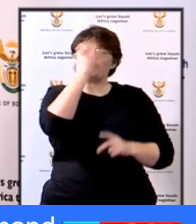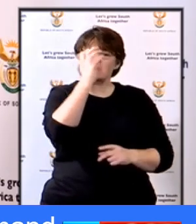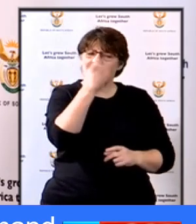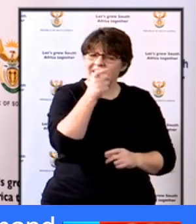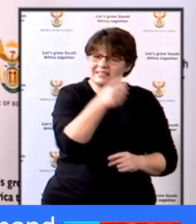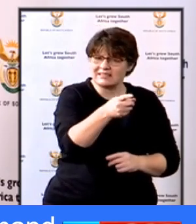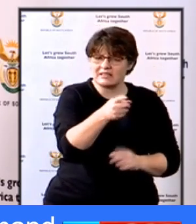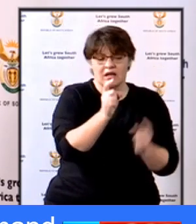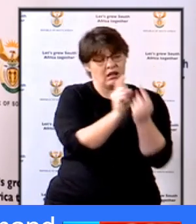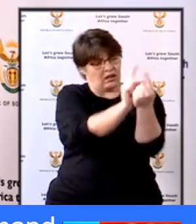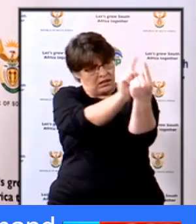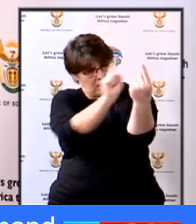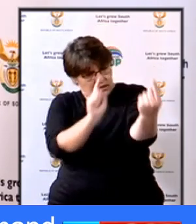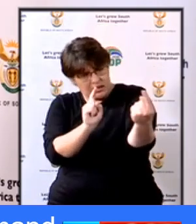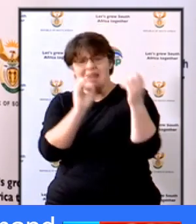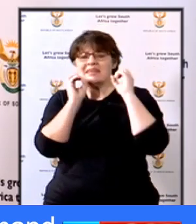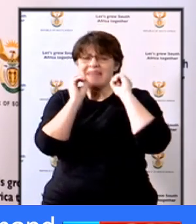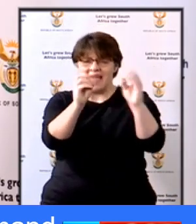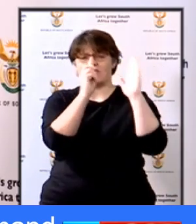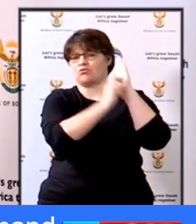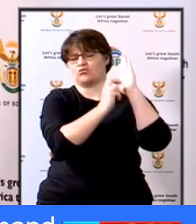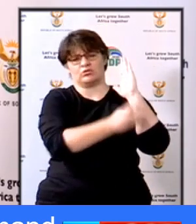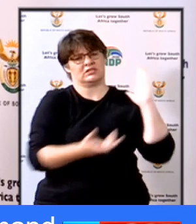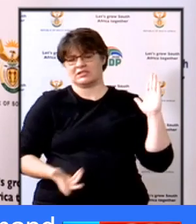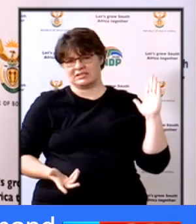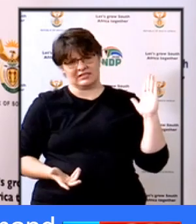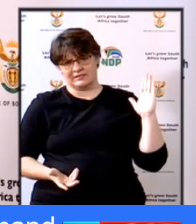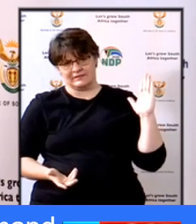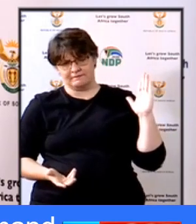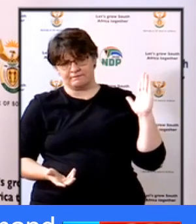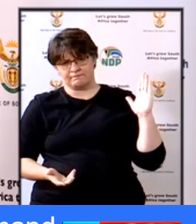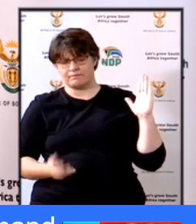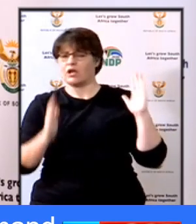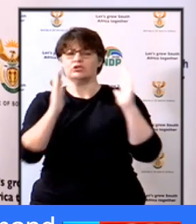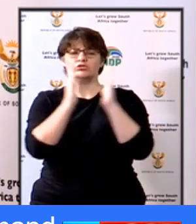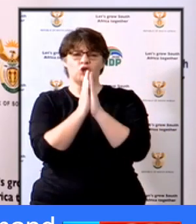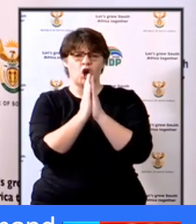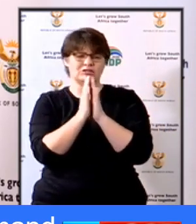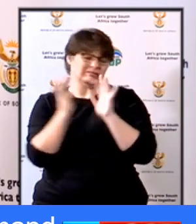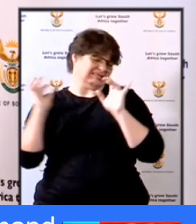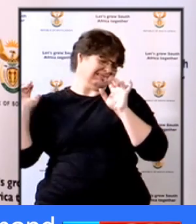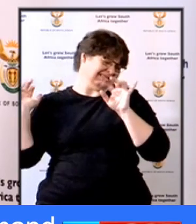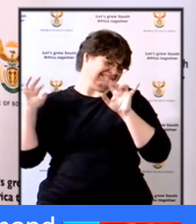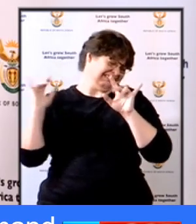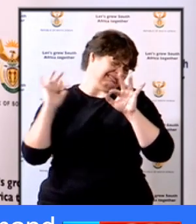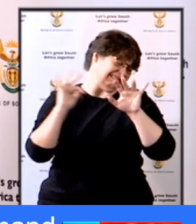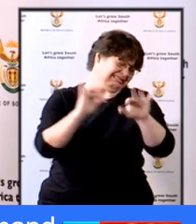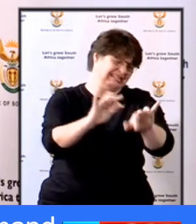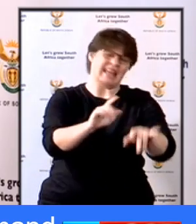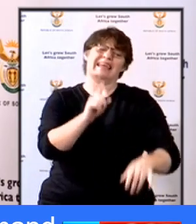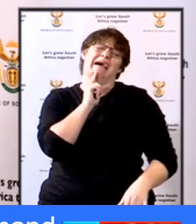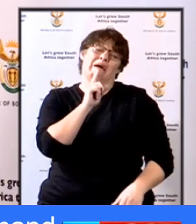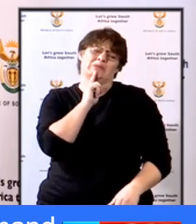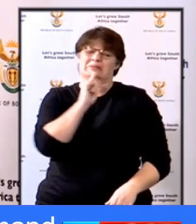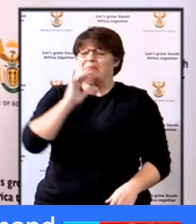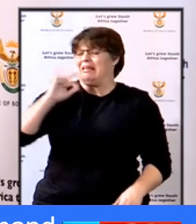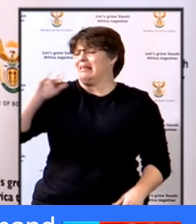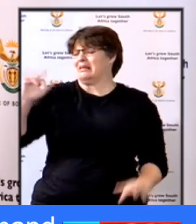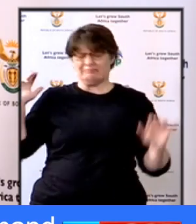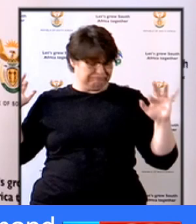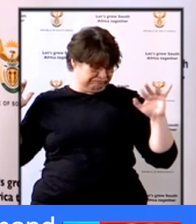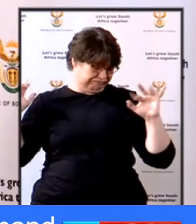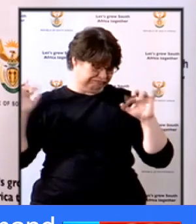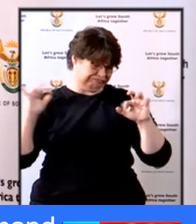was no social distancing. The churches could accommodate millions or thousands of people at the same